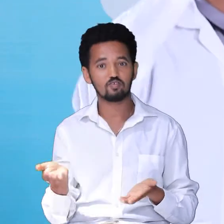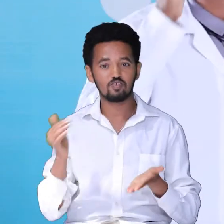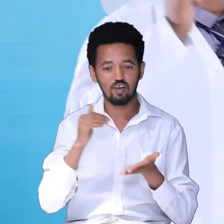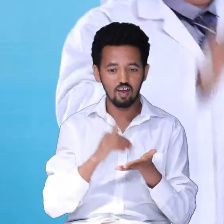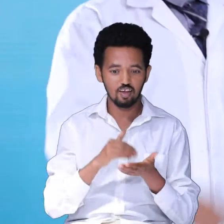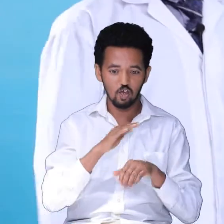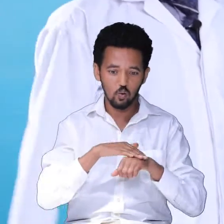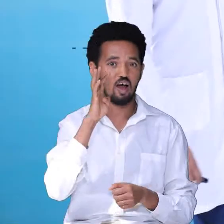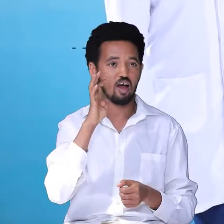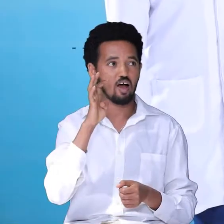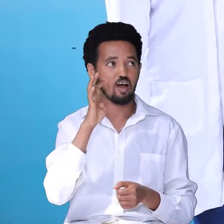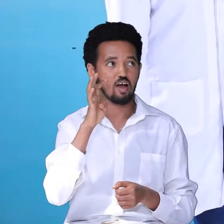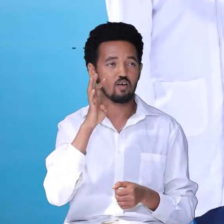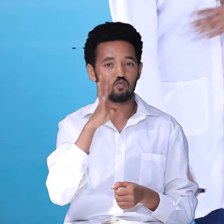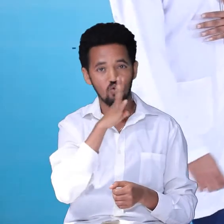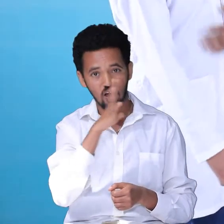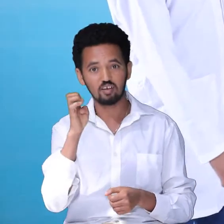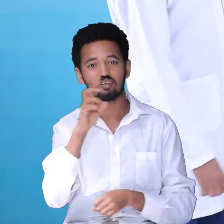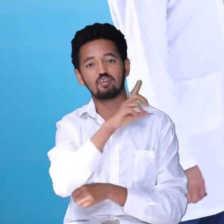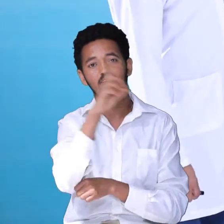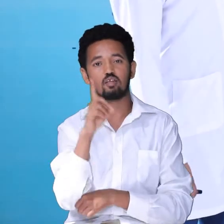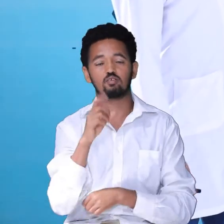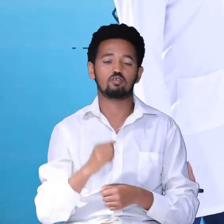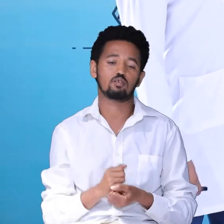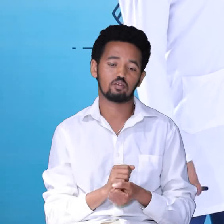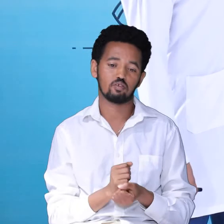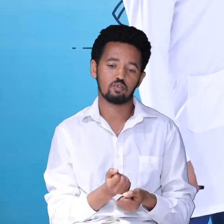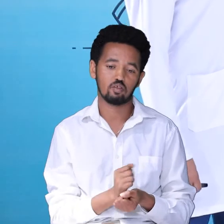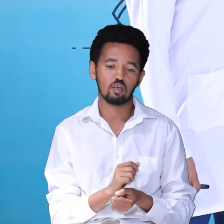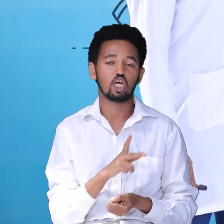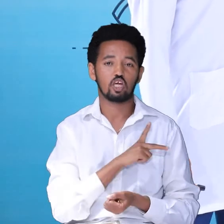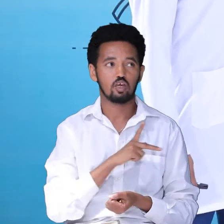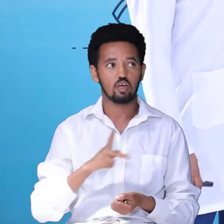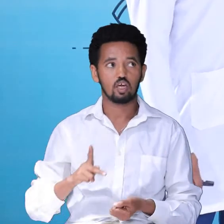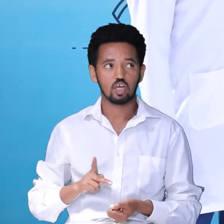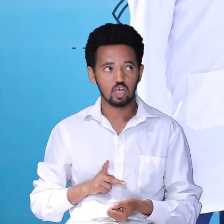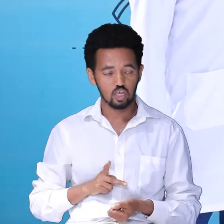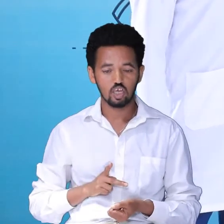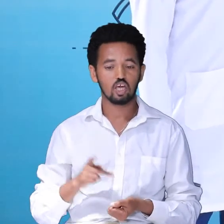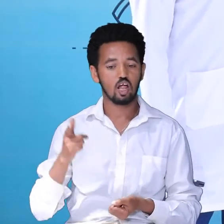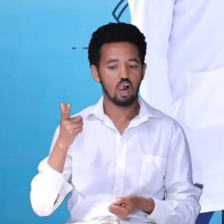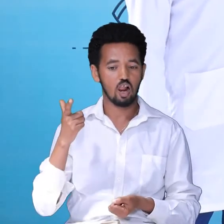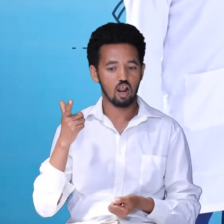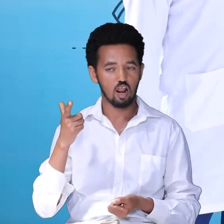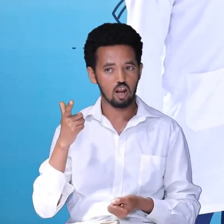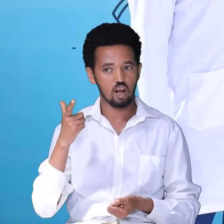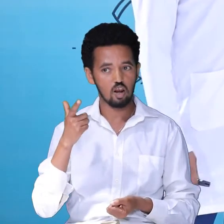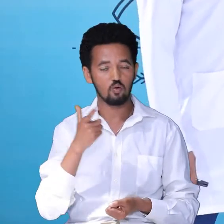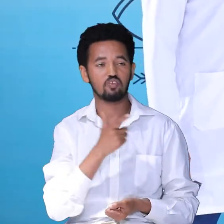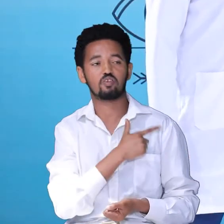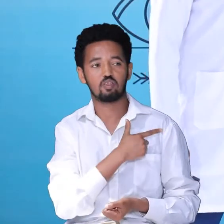he controlled France 400 days. King Louis XI fled the